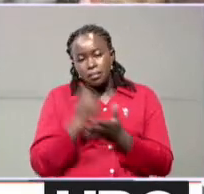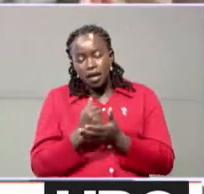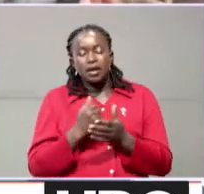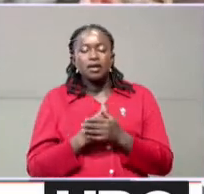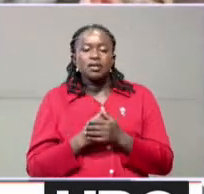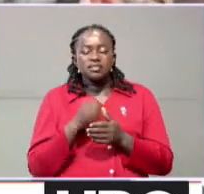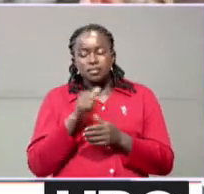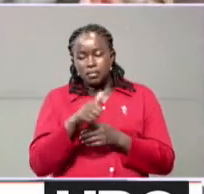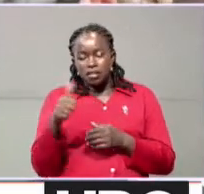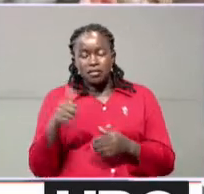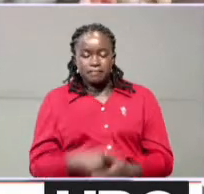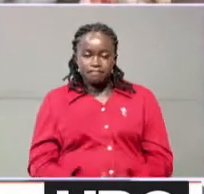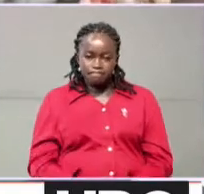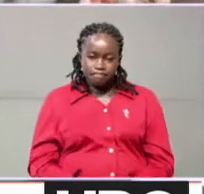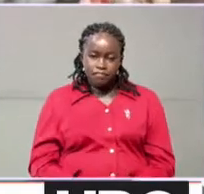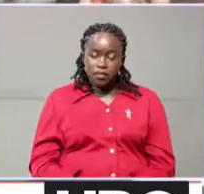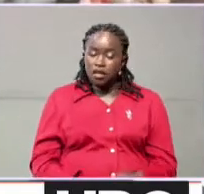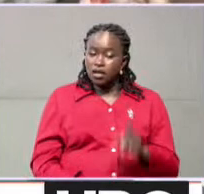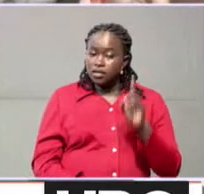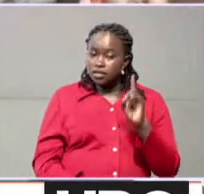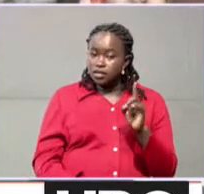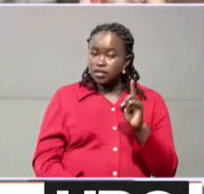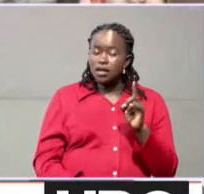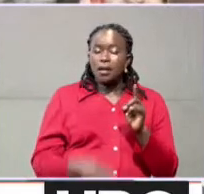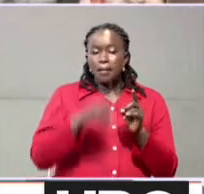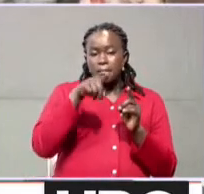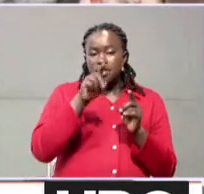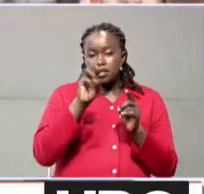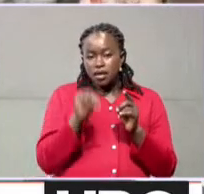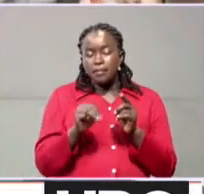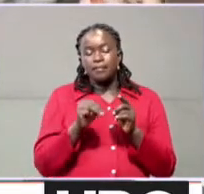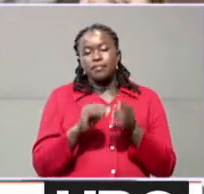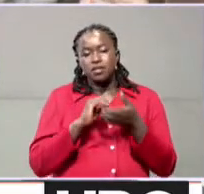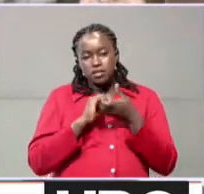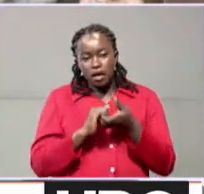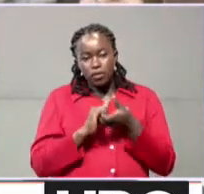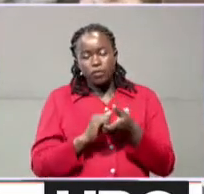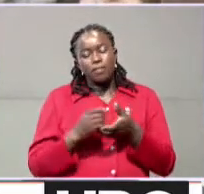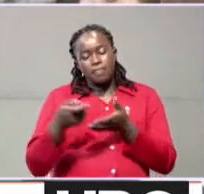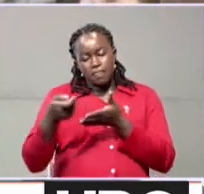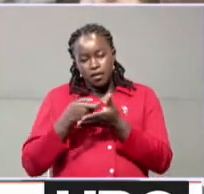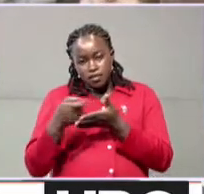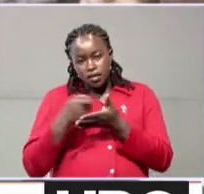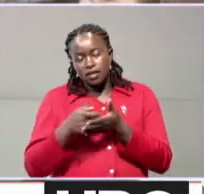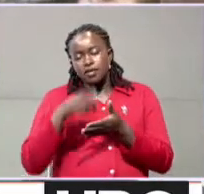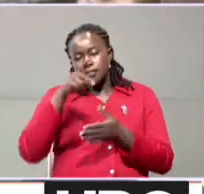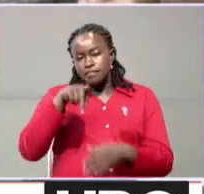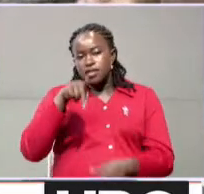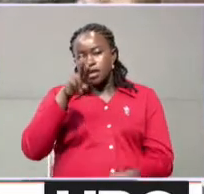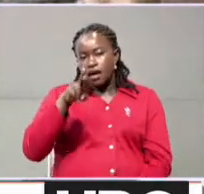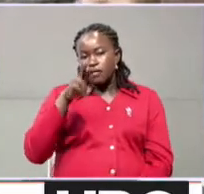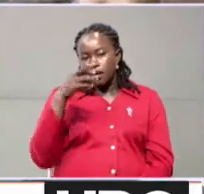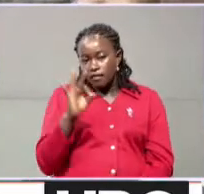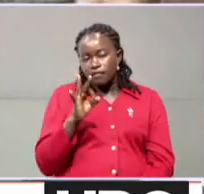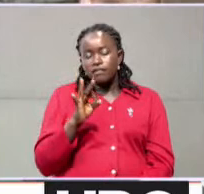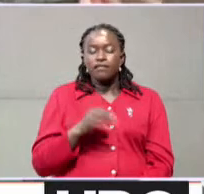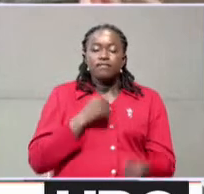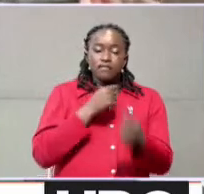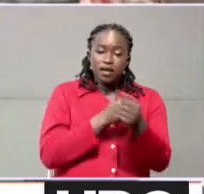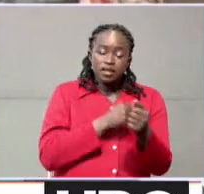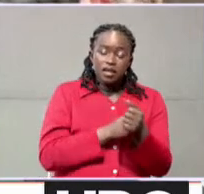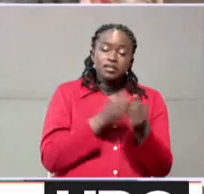etc d the pdm circle has signed the prf financing